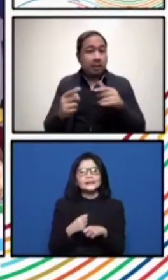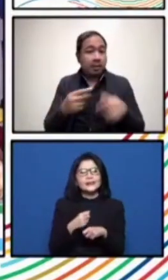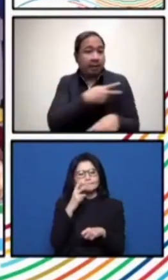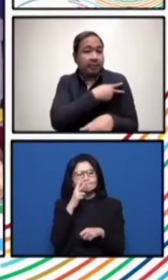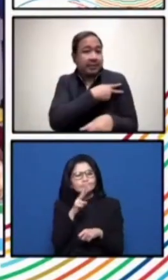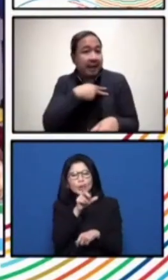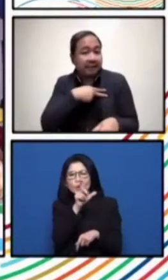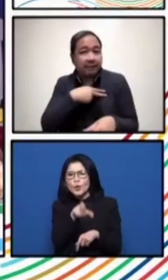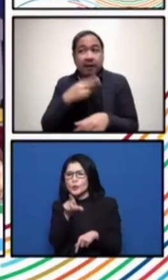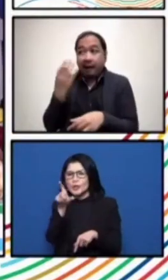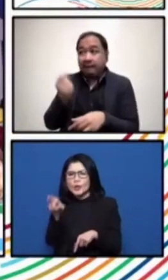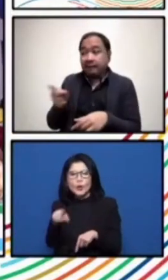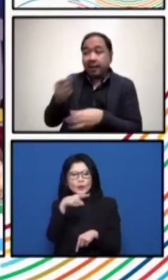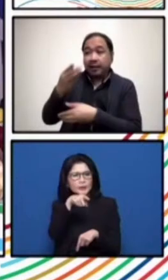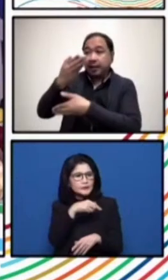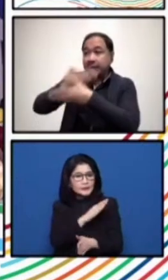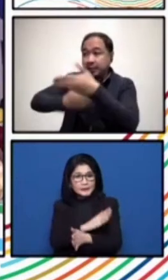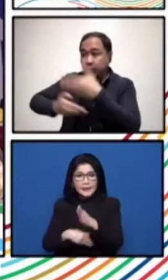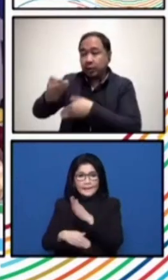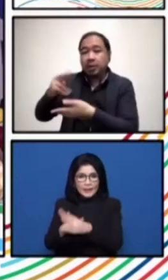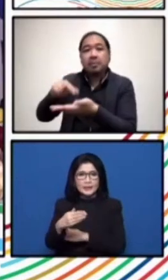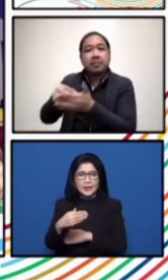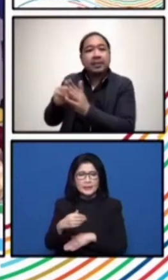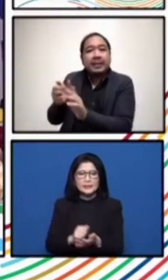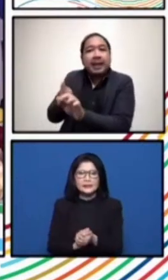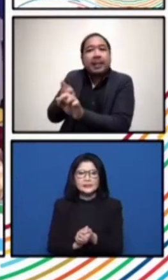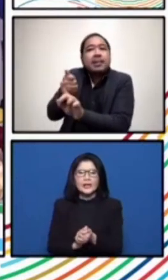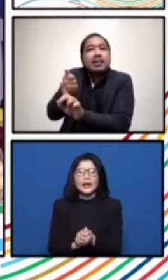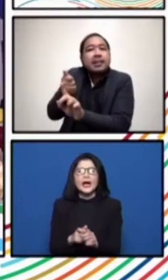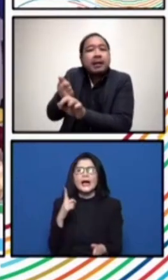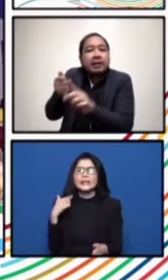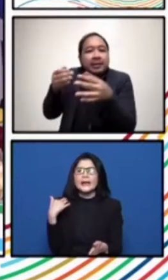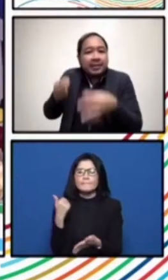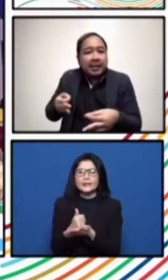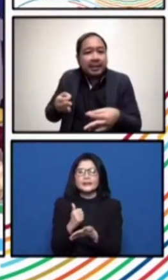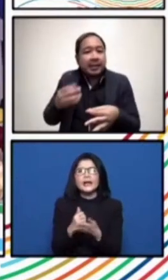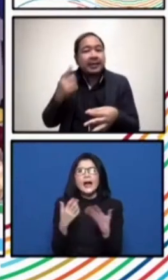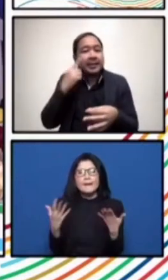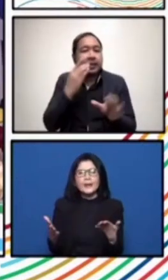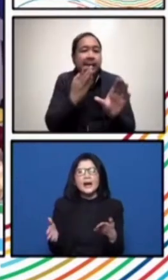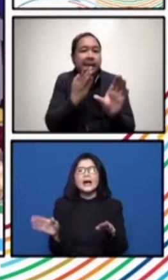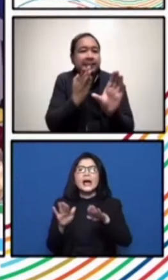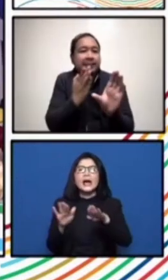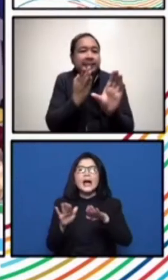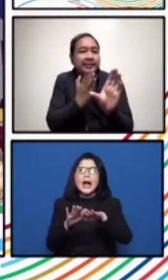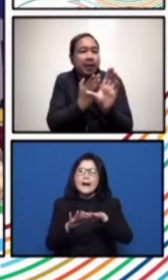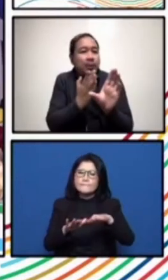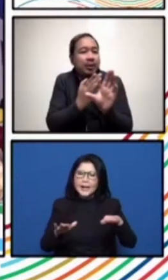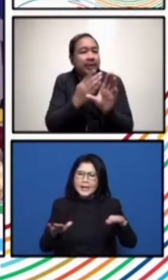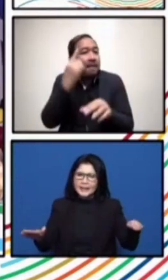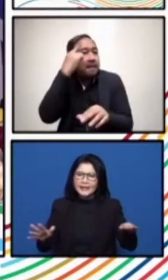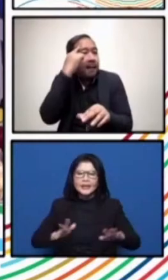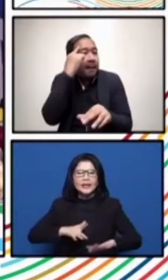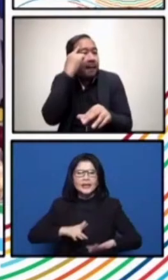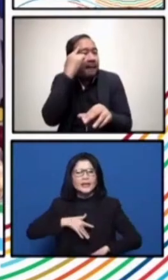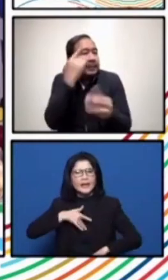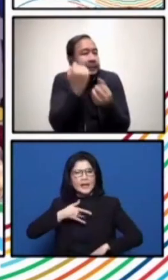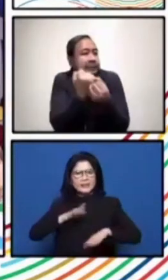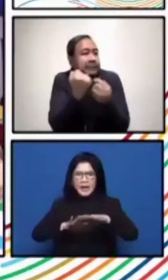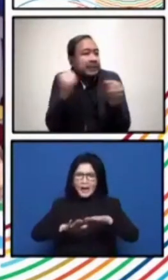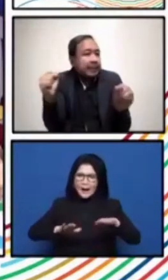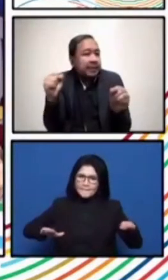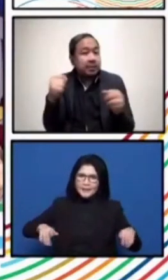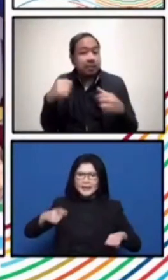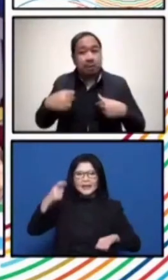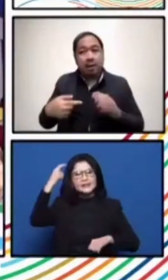and by the way these are all self-declared so the third thing is psychological safety for me to stand up and say yes I have a visibility